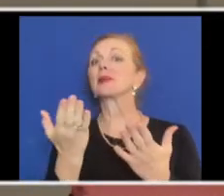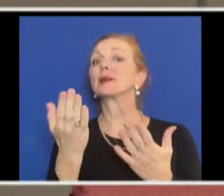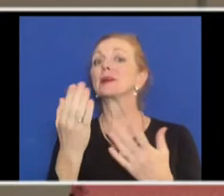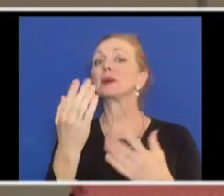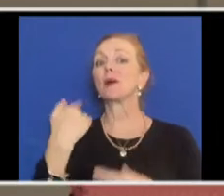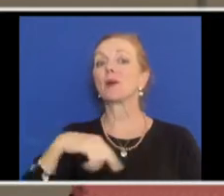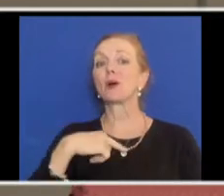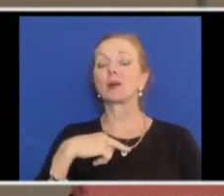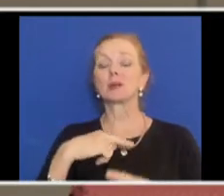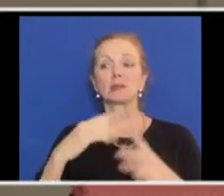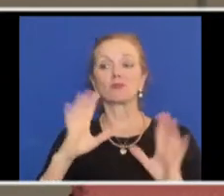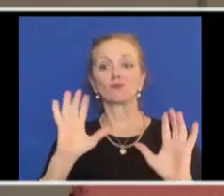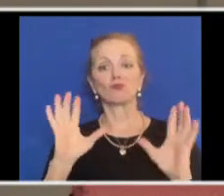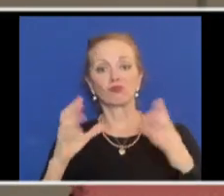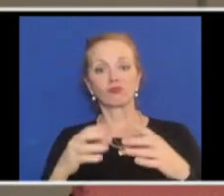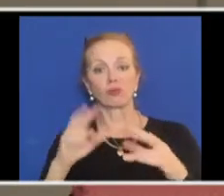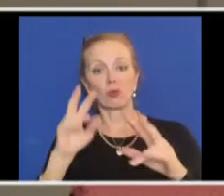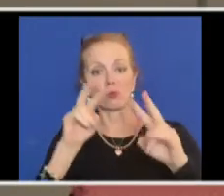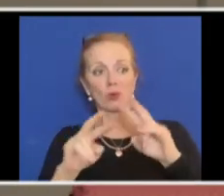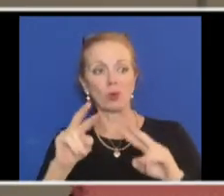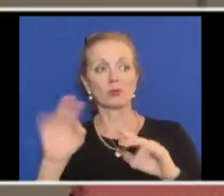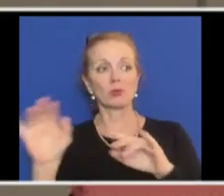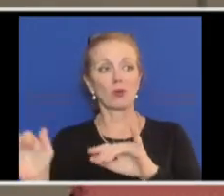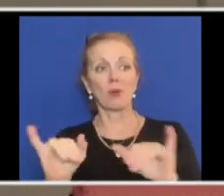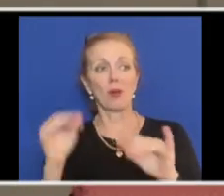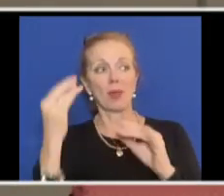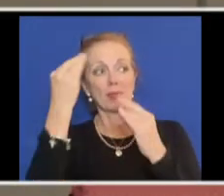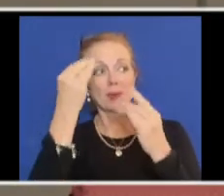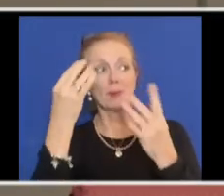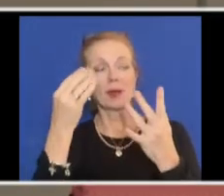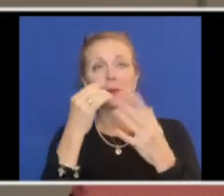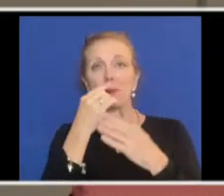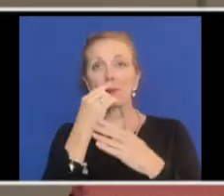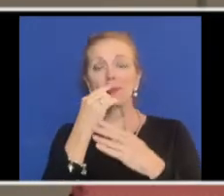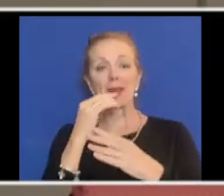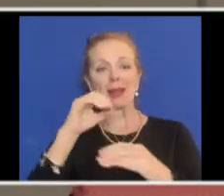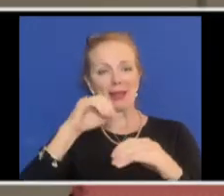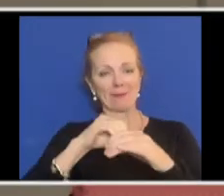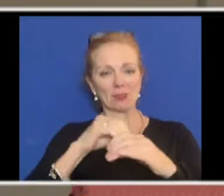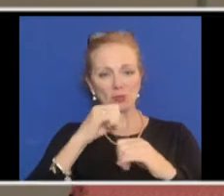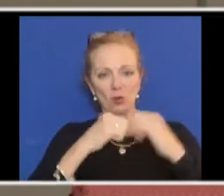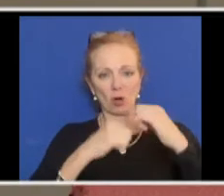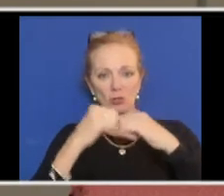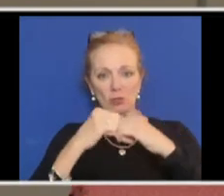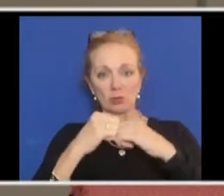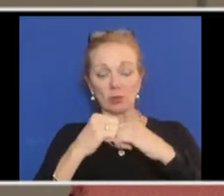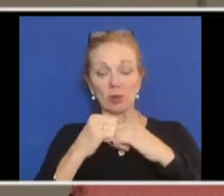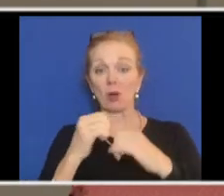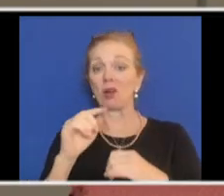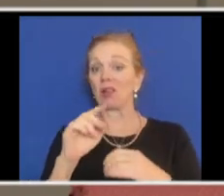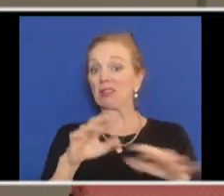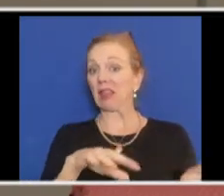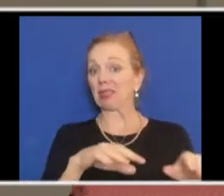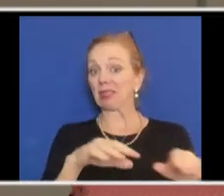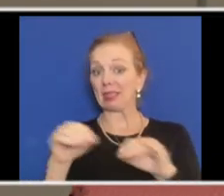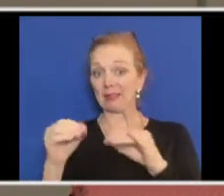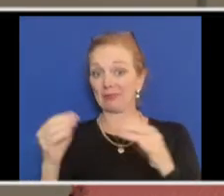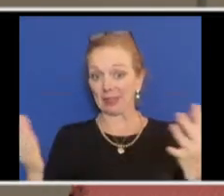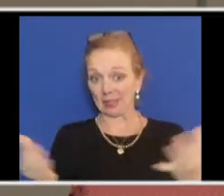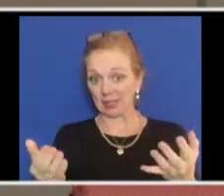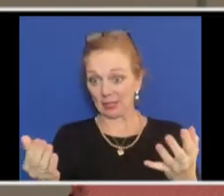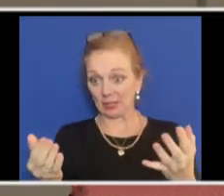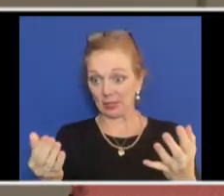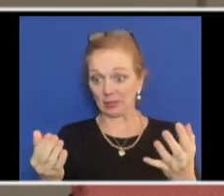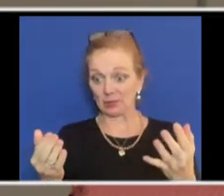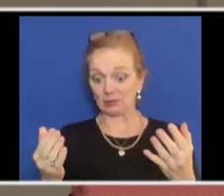as a body can look at as well when we think about infrastructure once they leave out this complex and they get